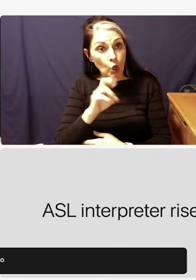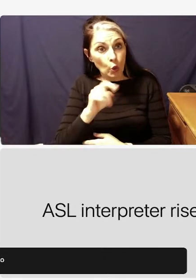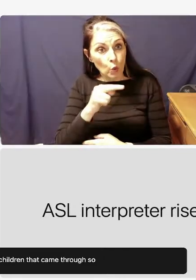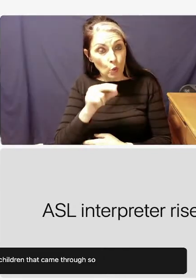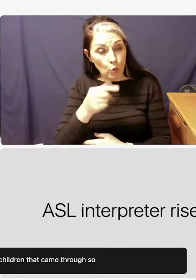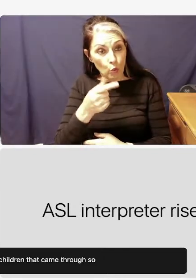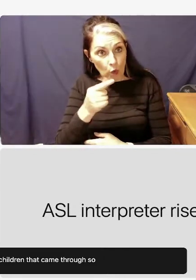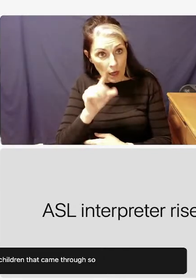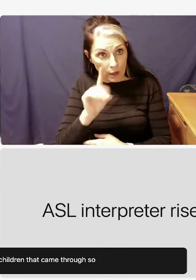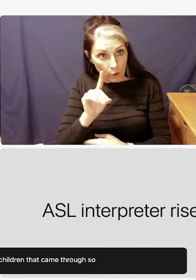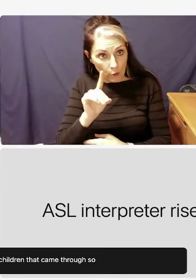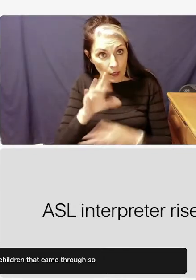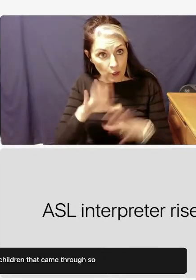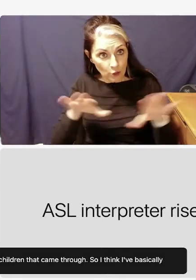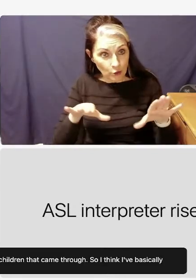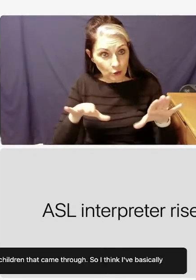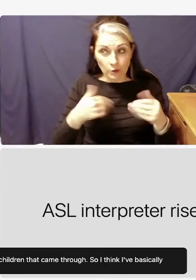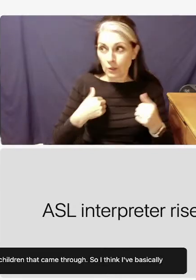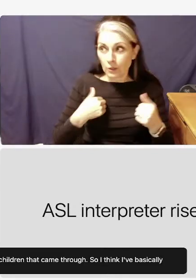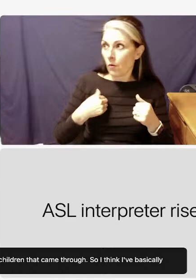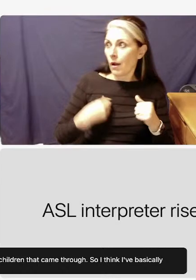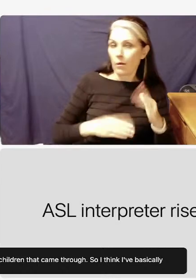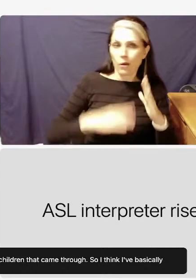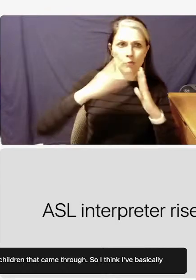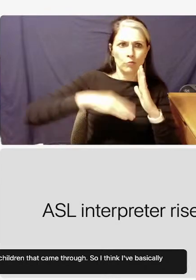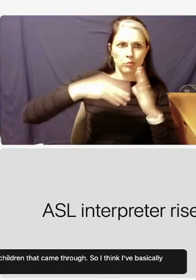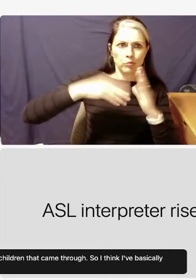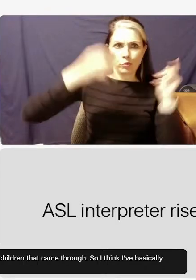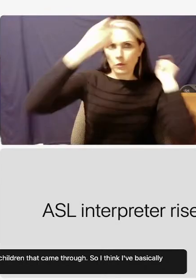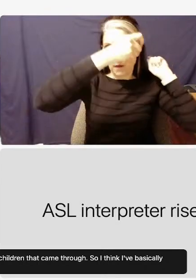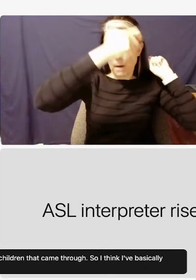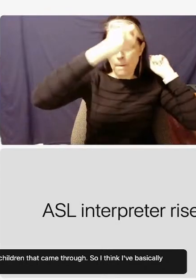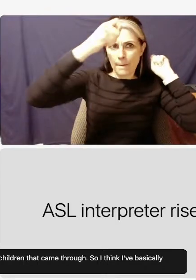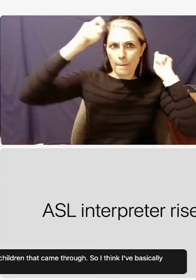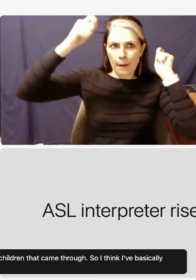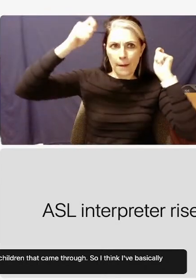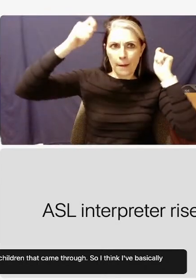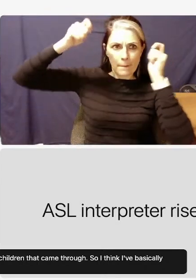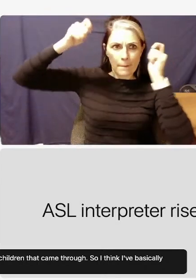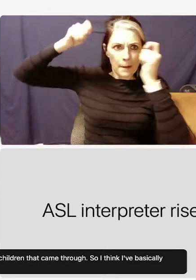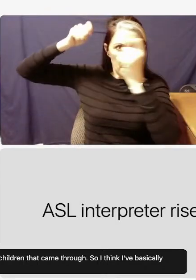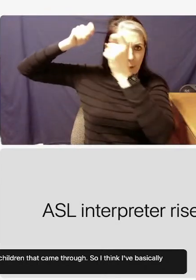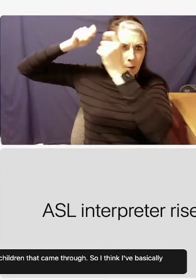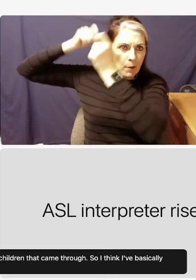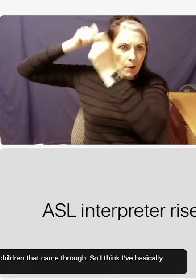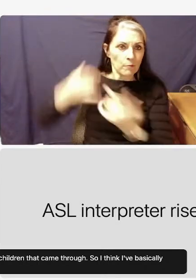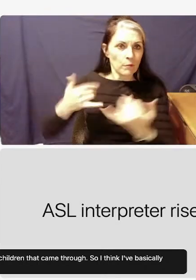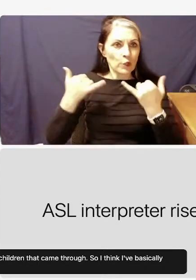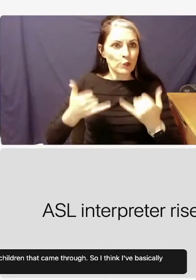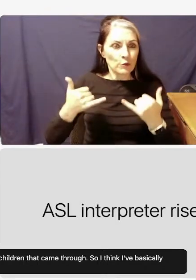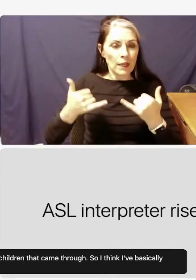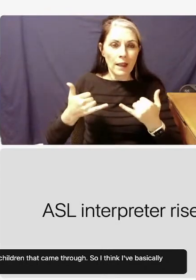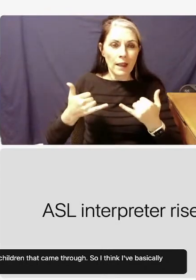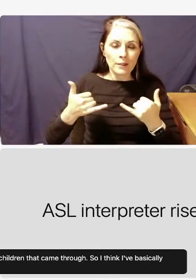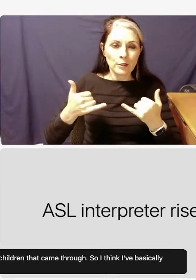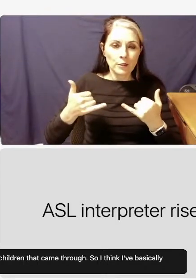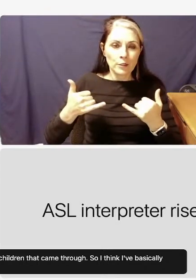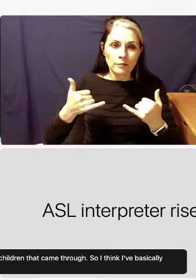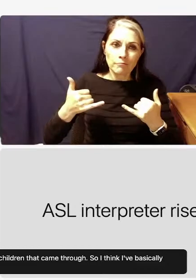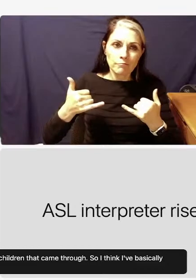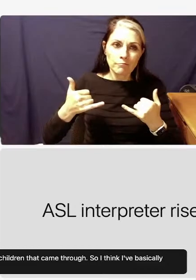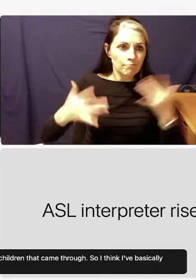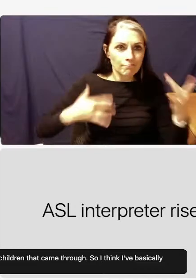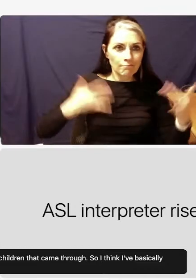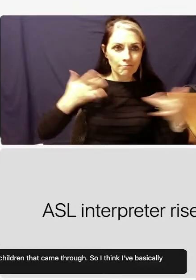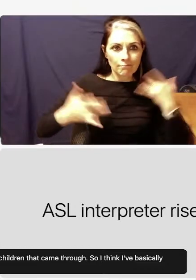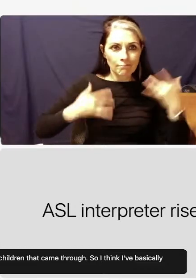i've basically filled it i can wear every hat and today is just a highlight for me um and it's